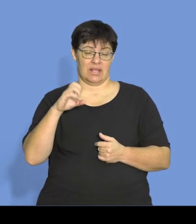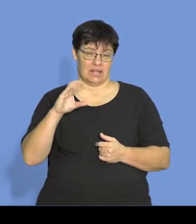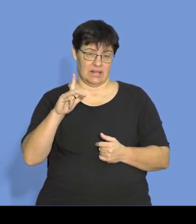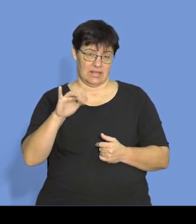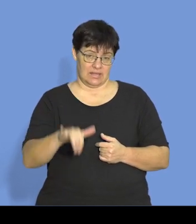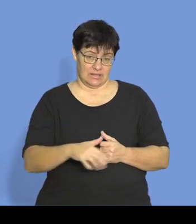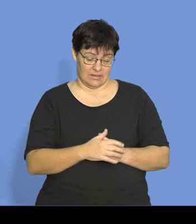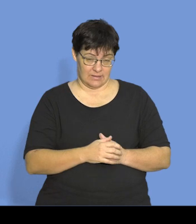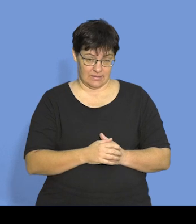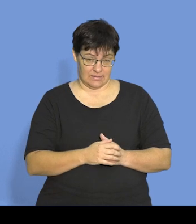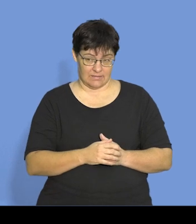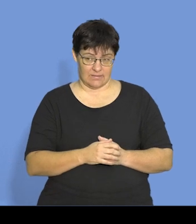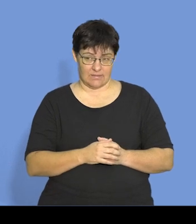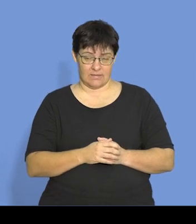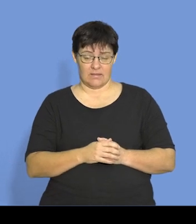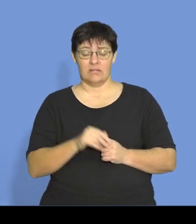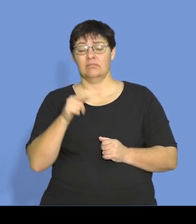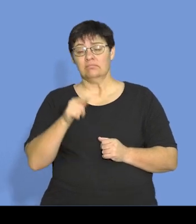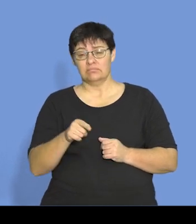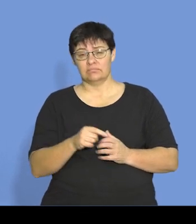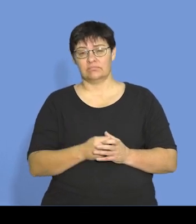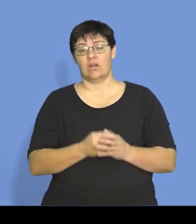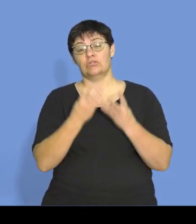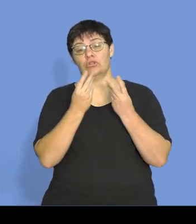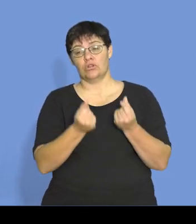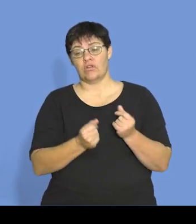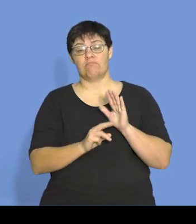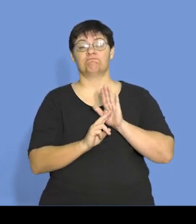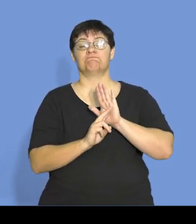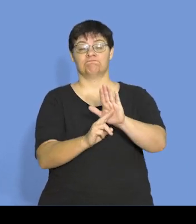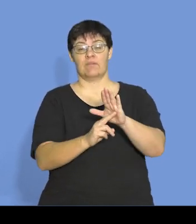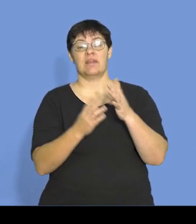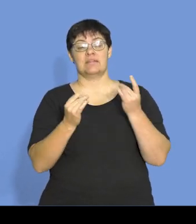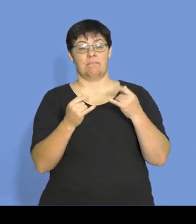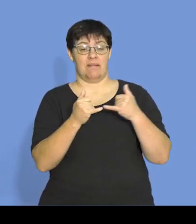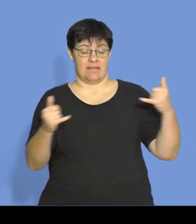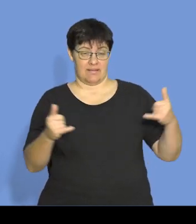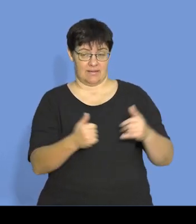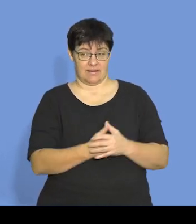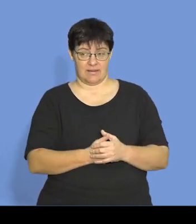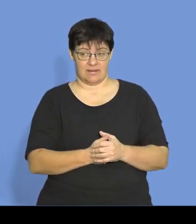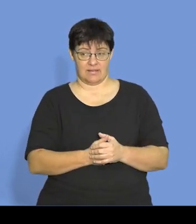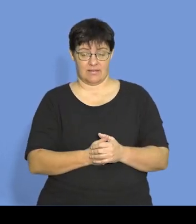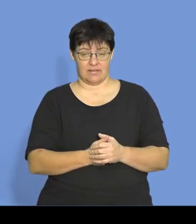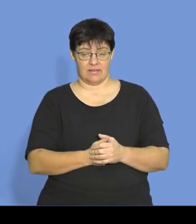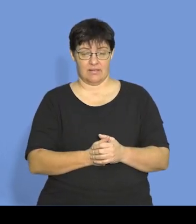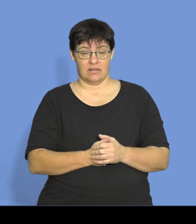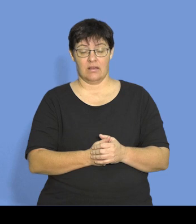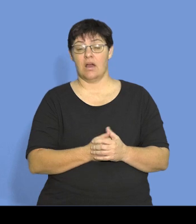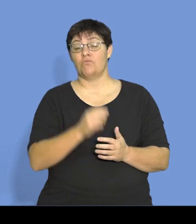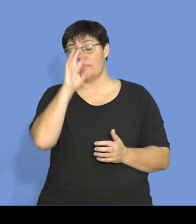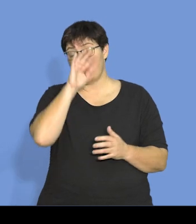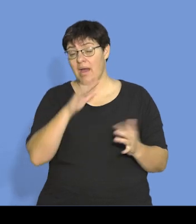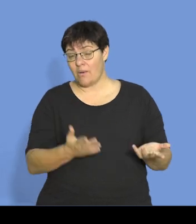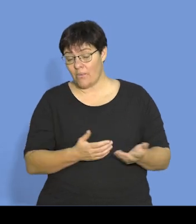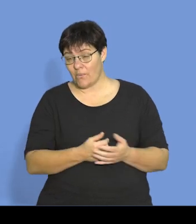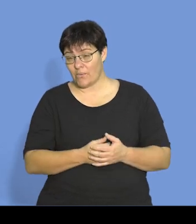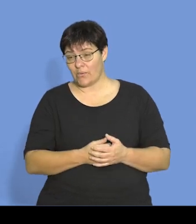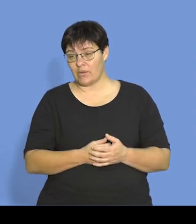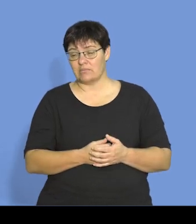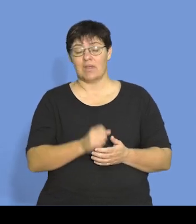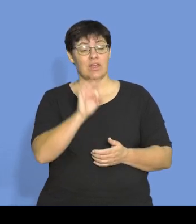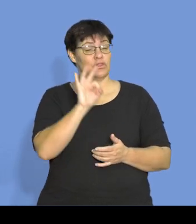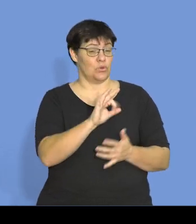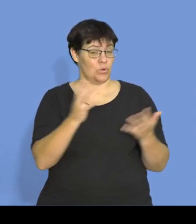algebraically. Now, represent the solution on a number line. Remember, to do that, you